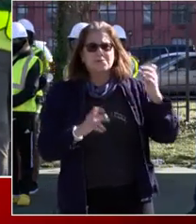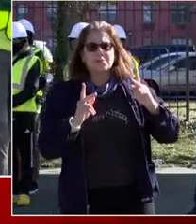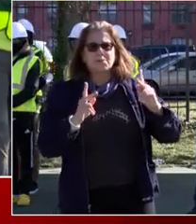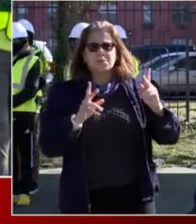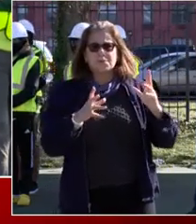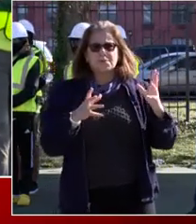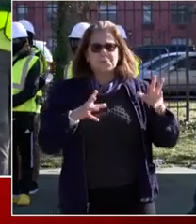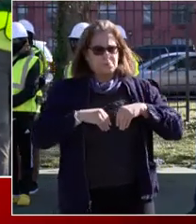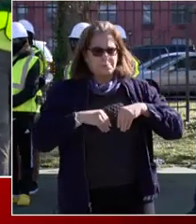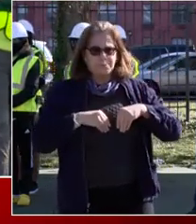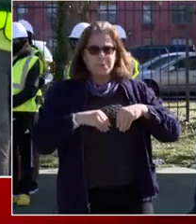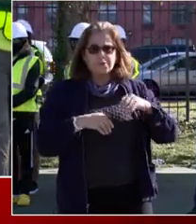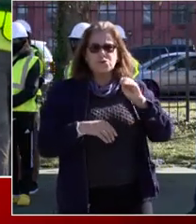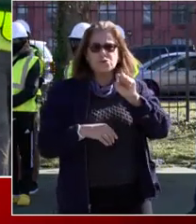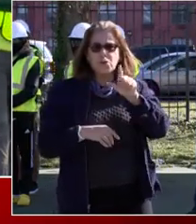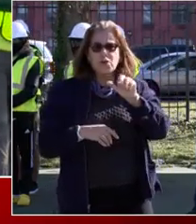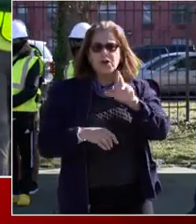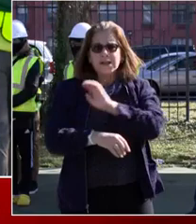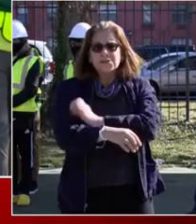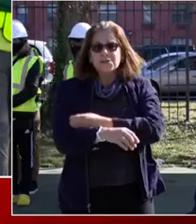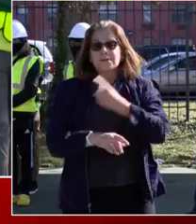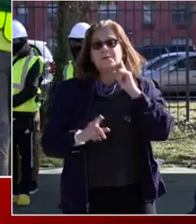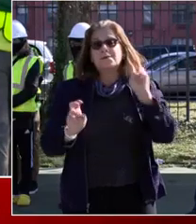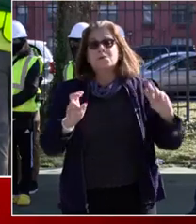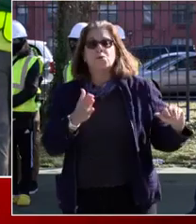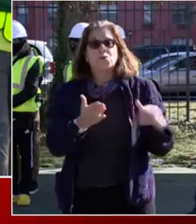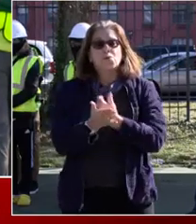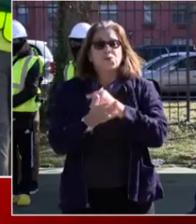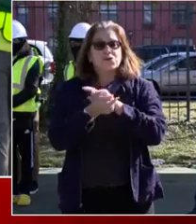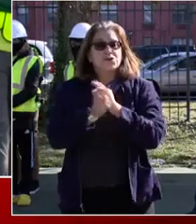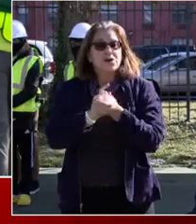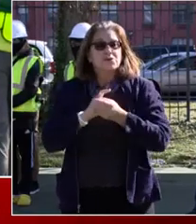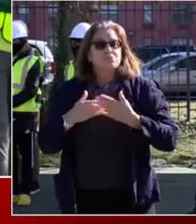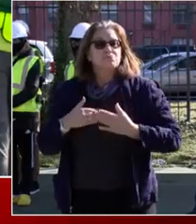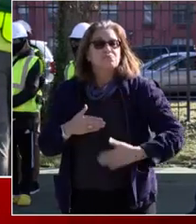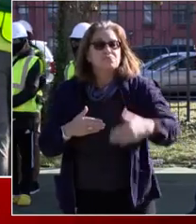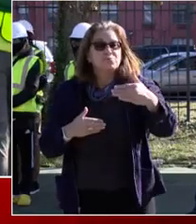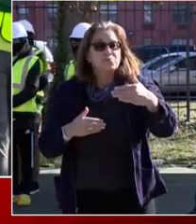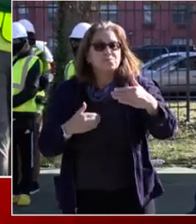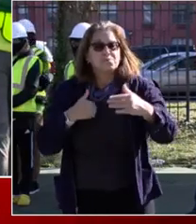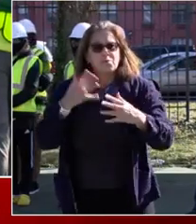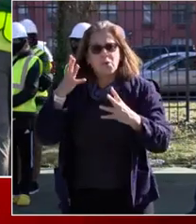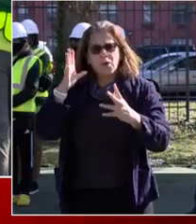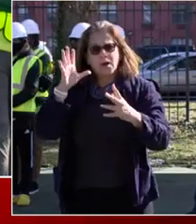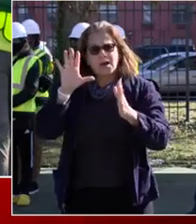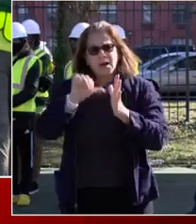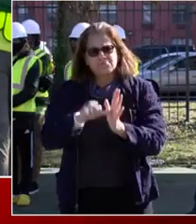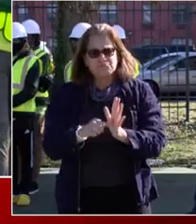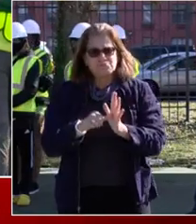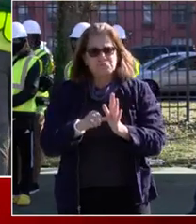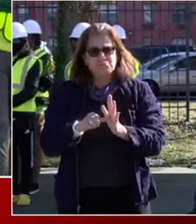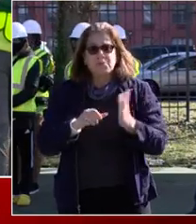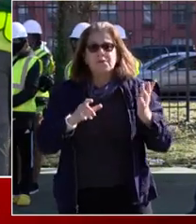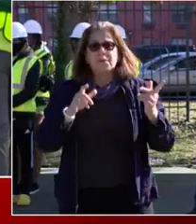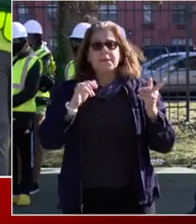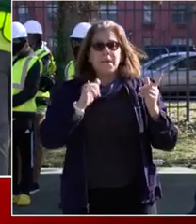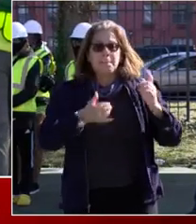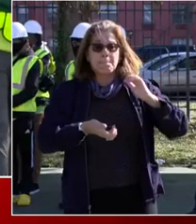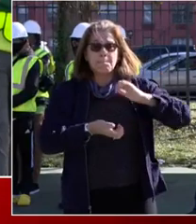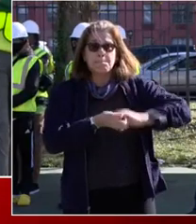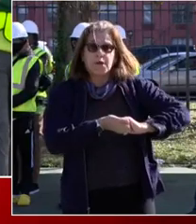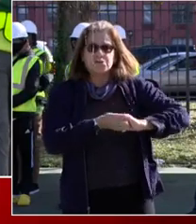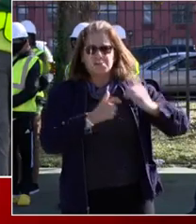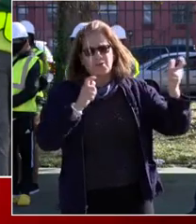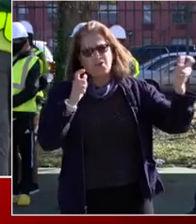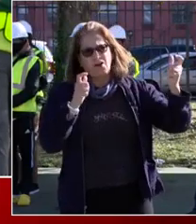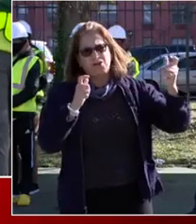I would like to point out that New Columbia Solar is the largest partner of Solar for All program. The company